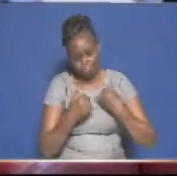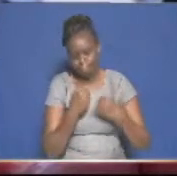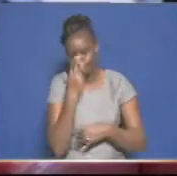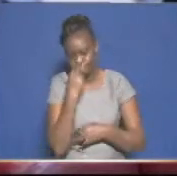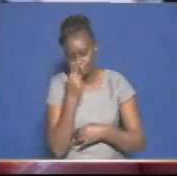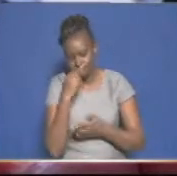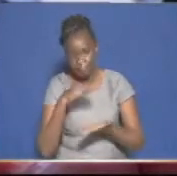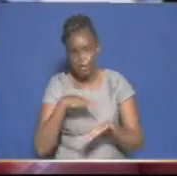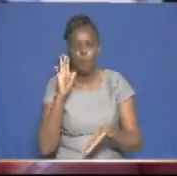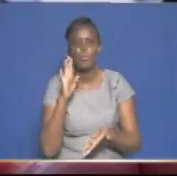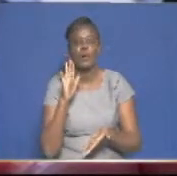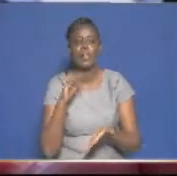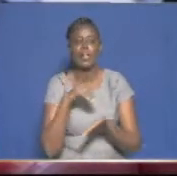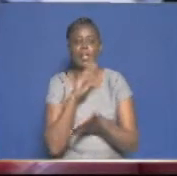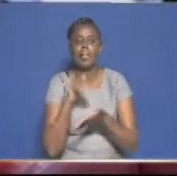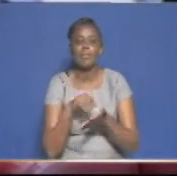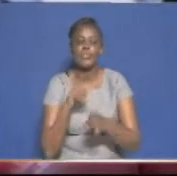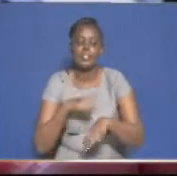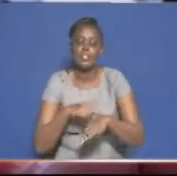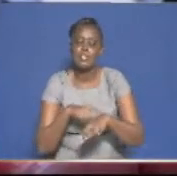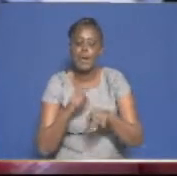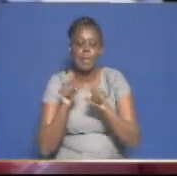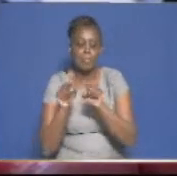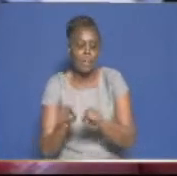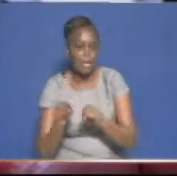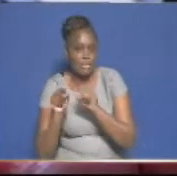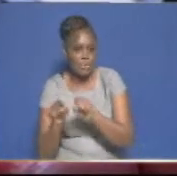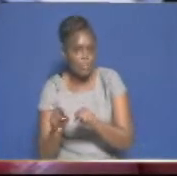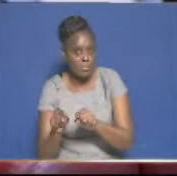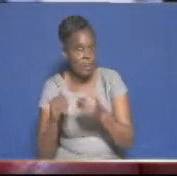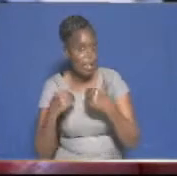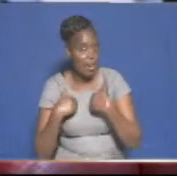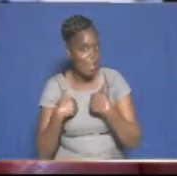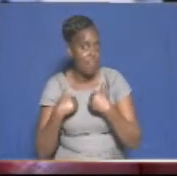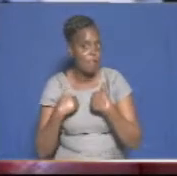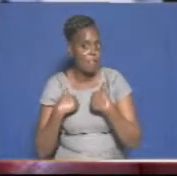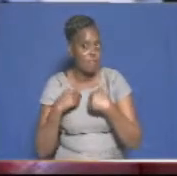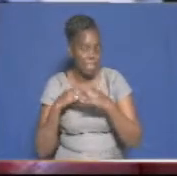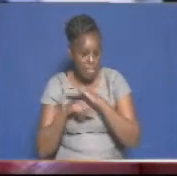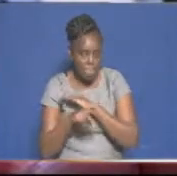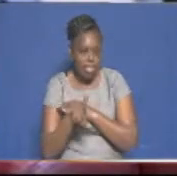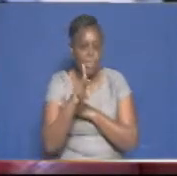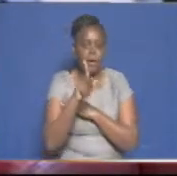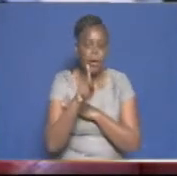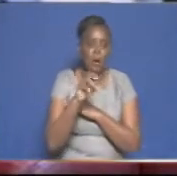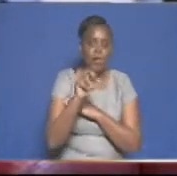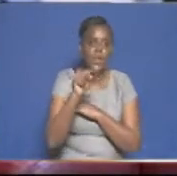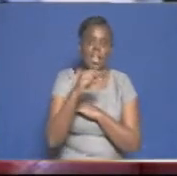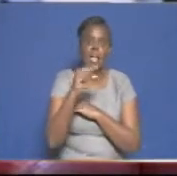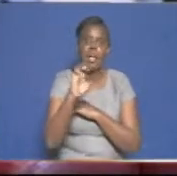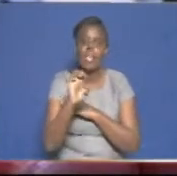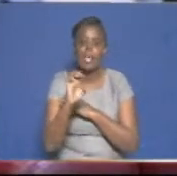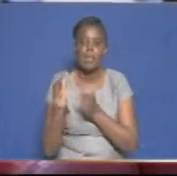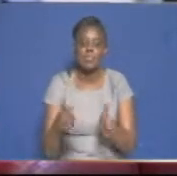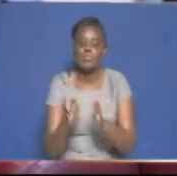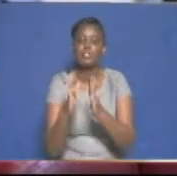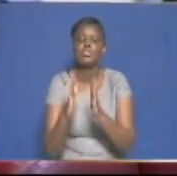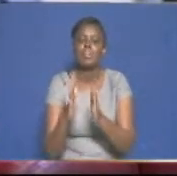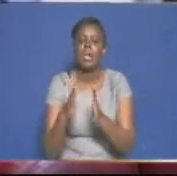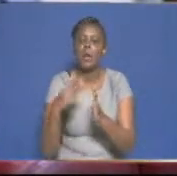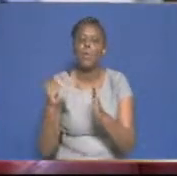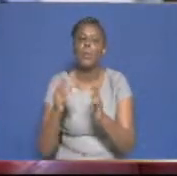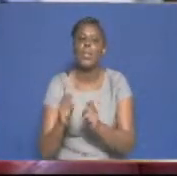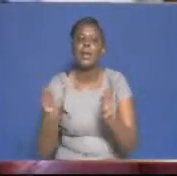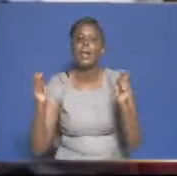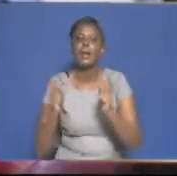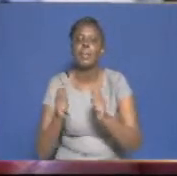us about the time he was accused of having frequented Koinange Street. And he went for the campaign